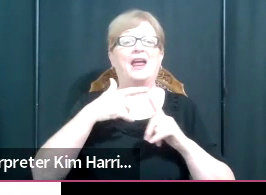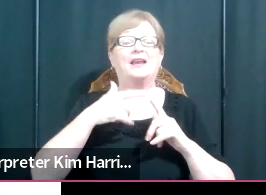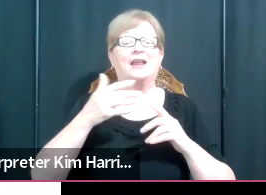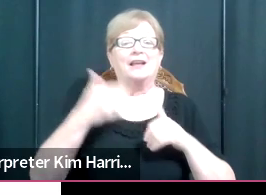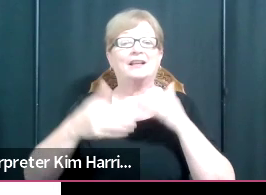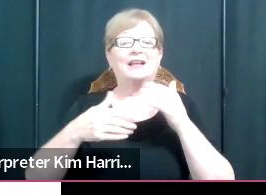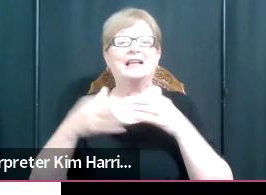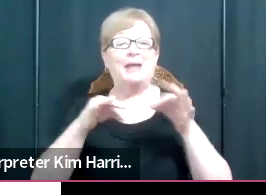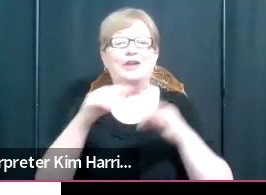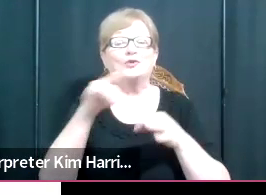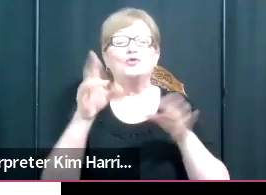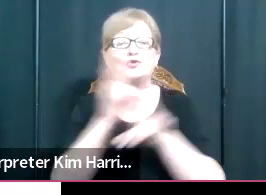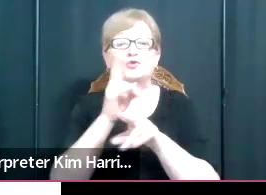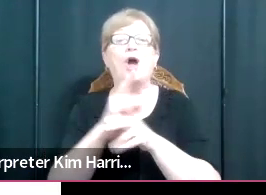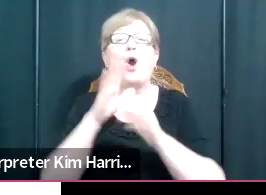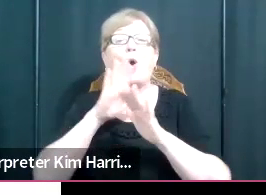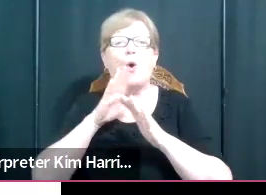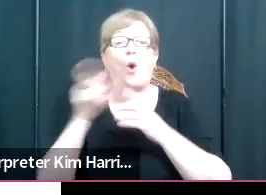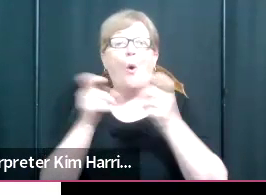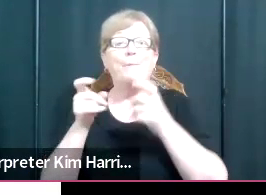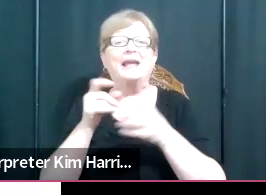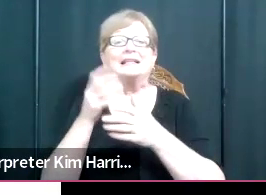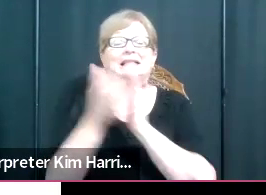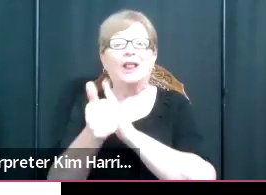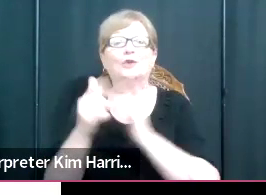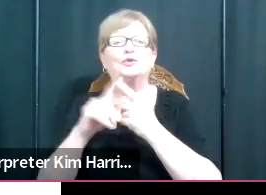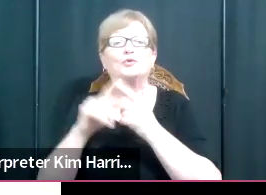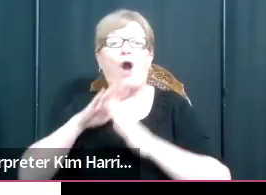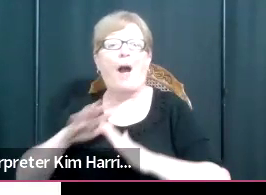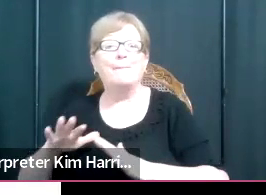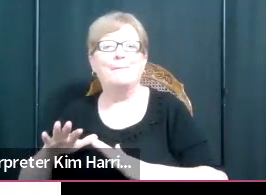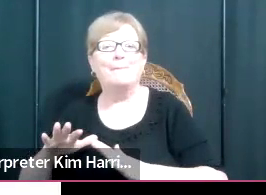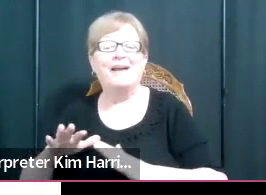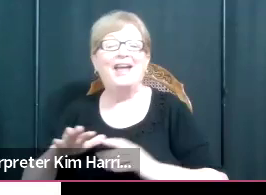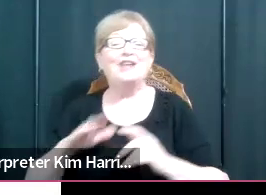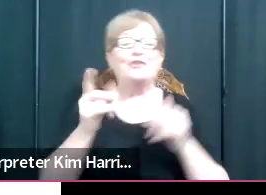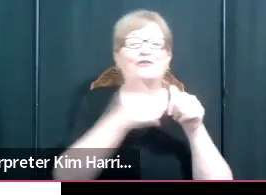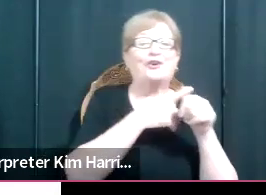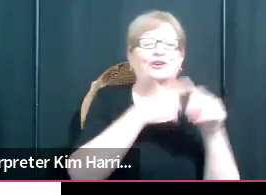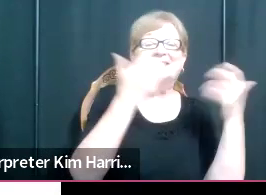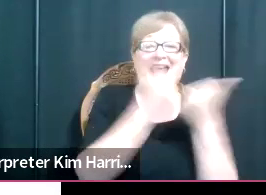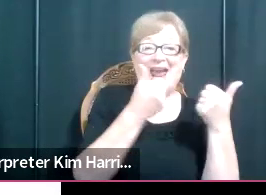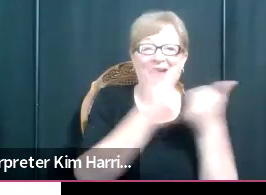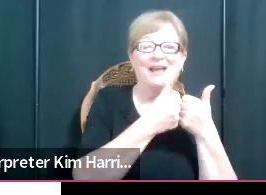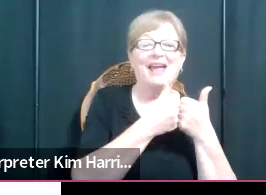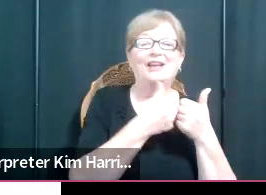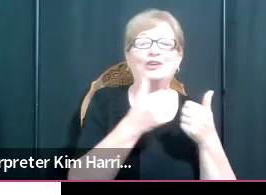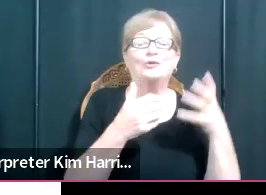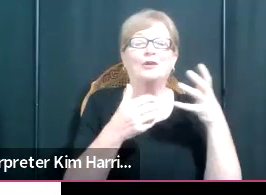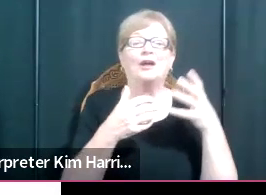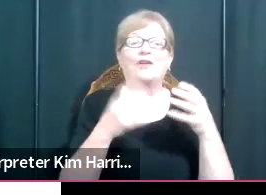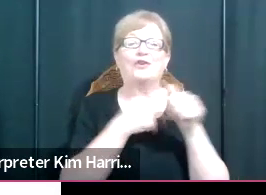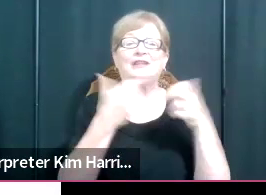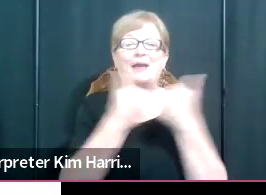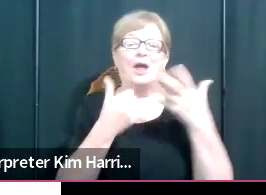game. So like the first game that you're playing, the first coping skill might be to squeeze the stress ball